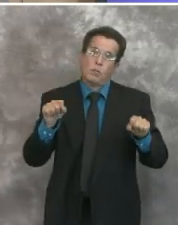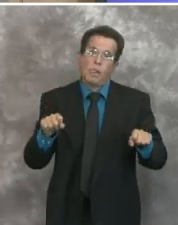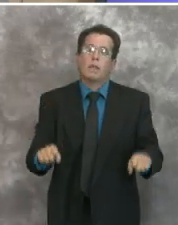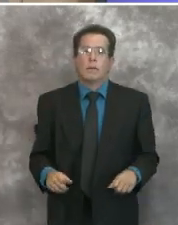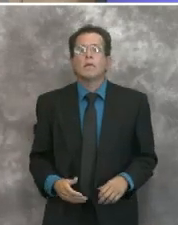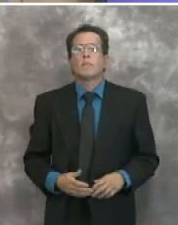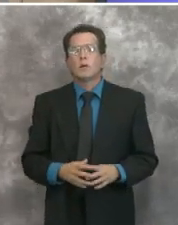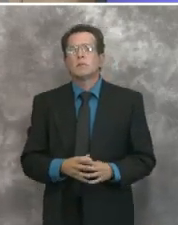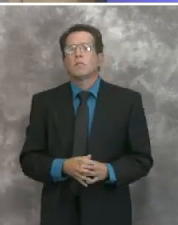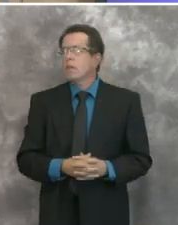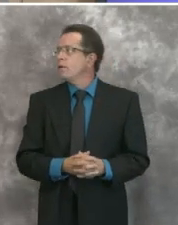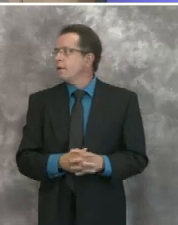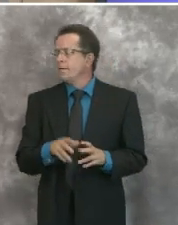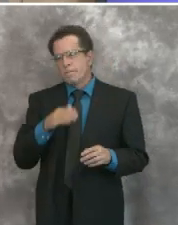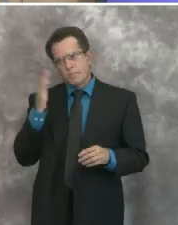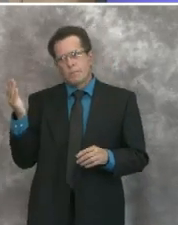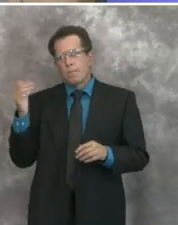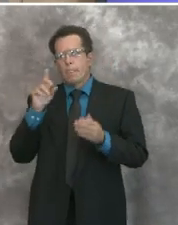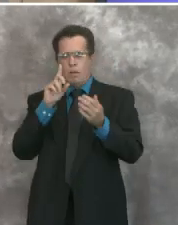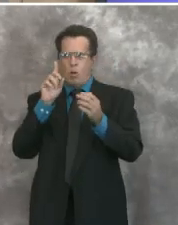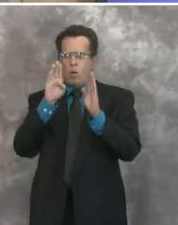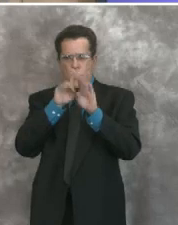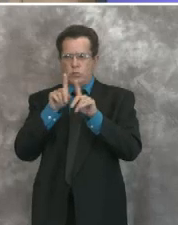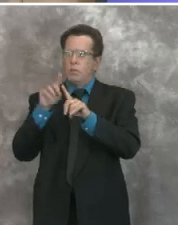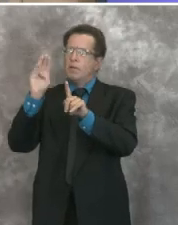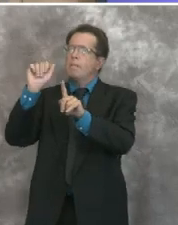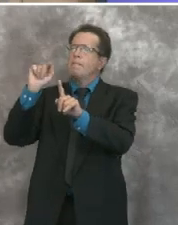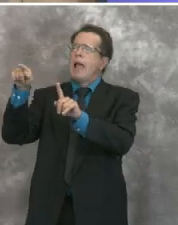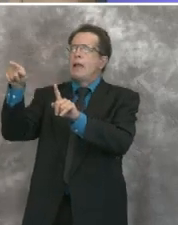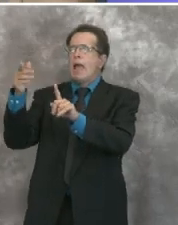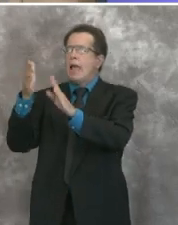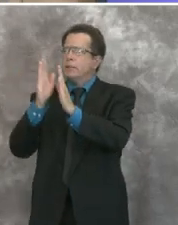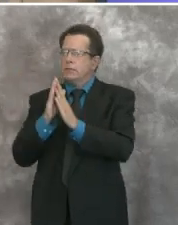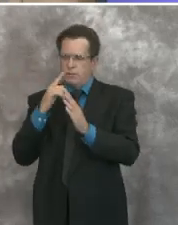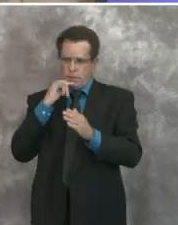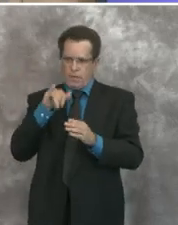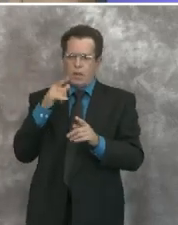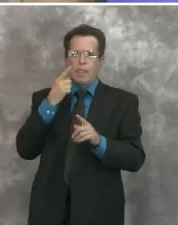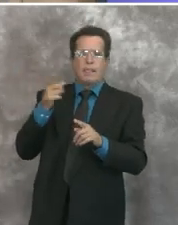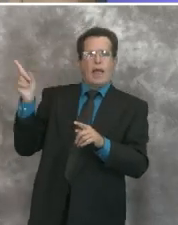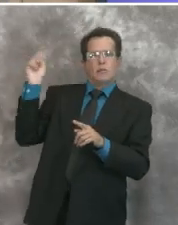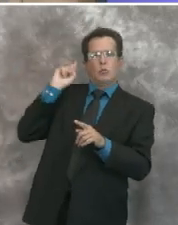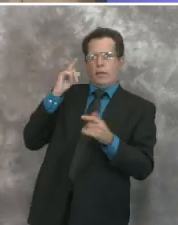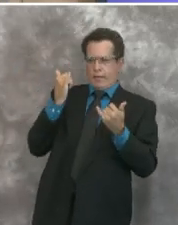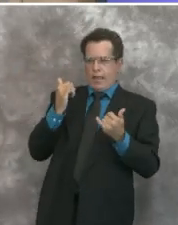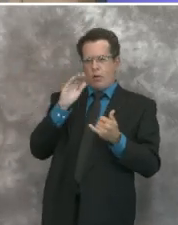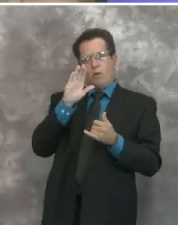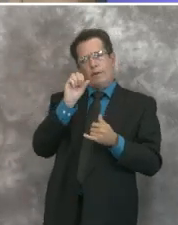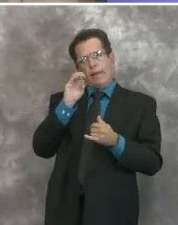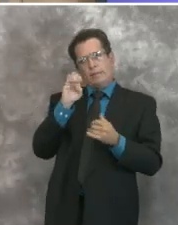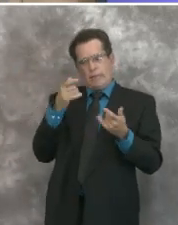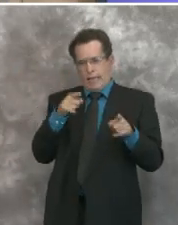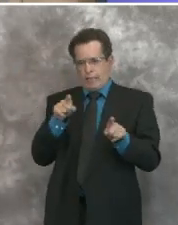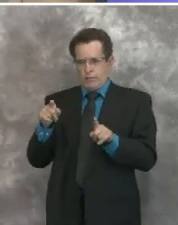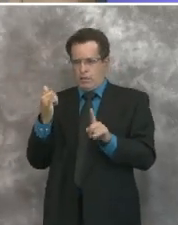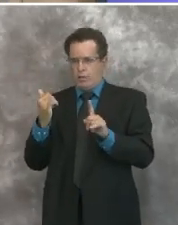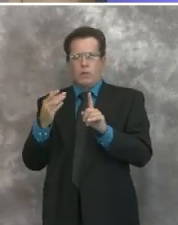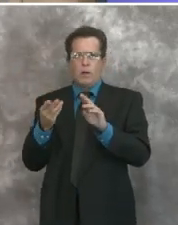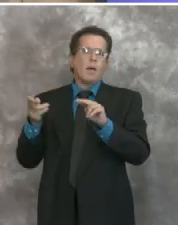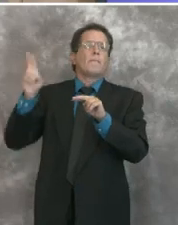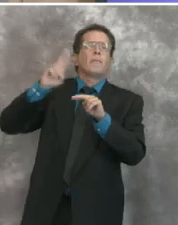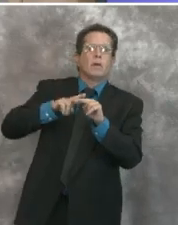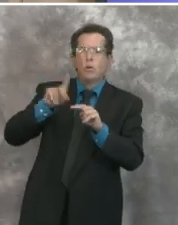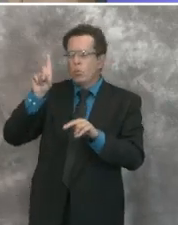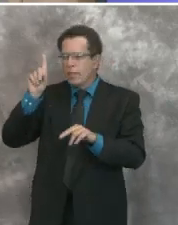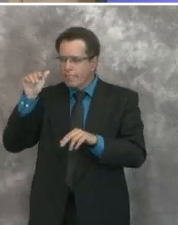Gotcha. And then just one other one. I know that in the last week or so, cases here have gone up by about 1,000, deaths by about 30 people. Can you put